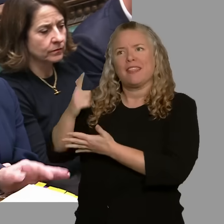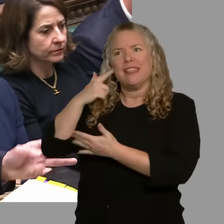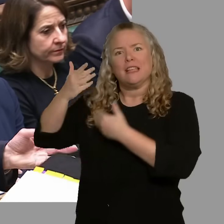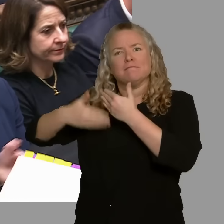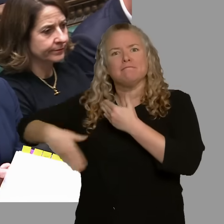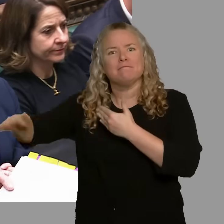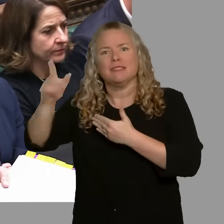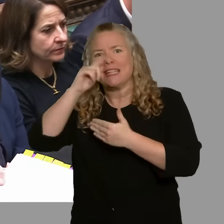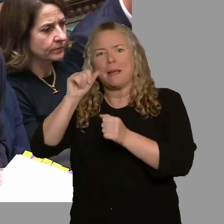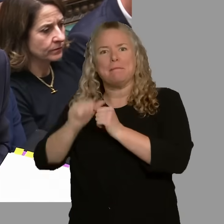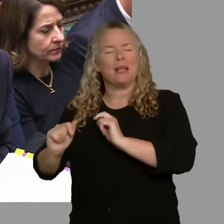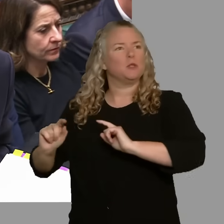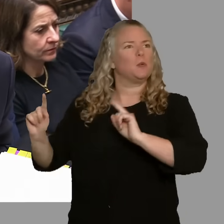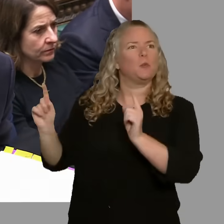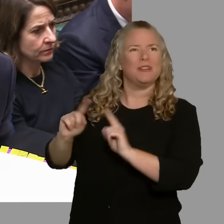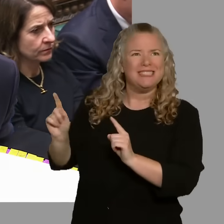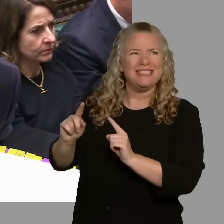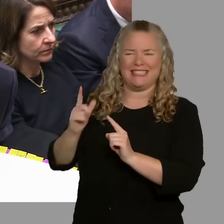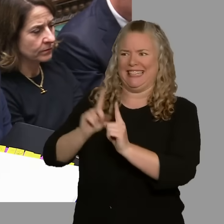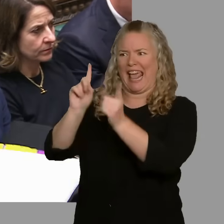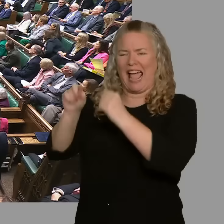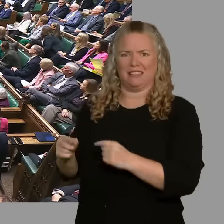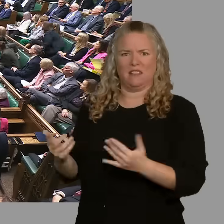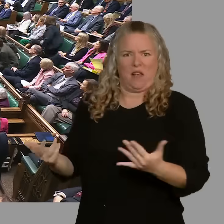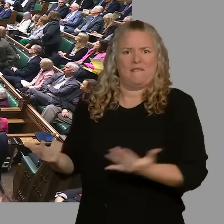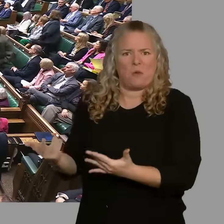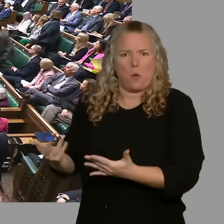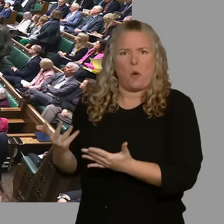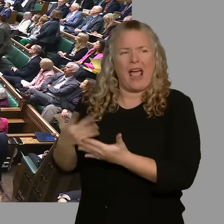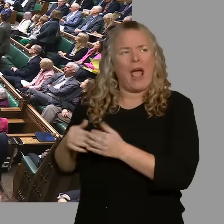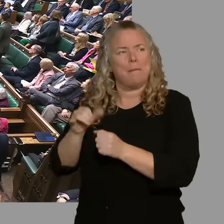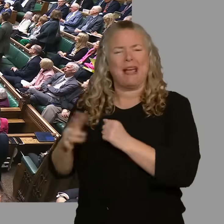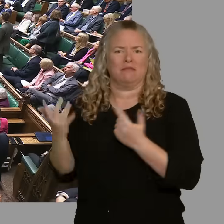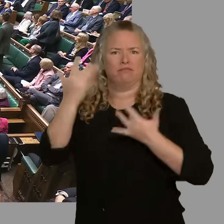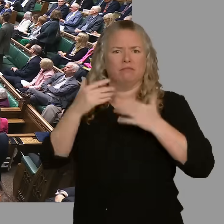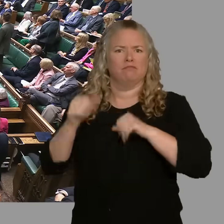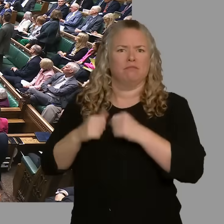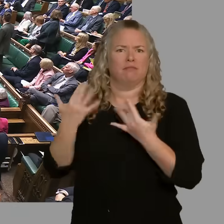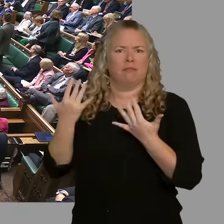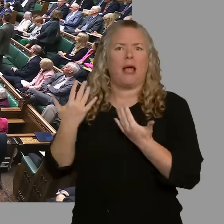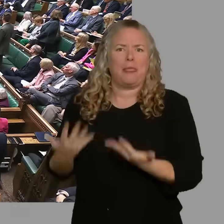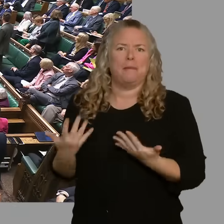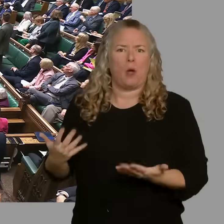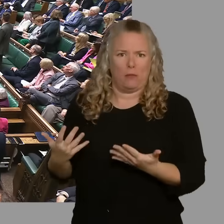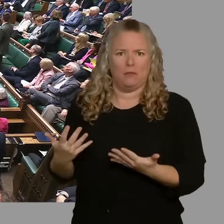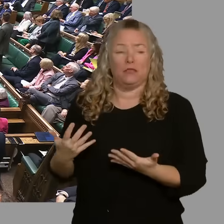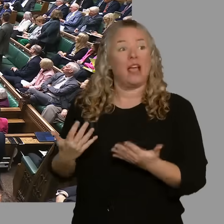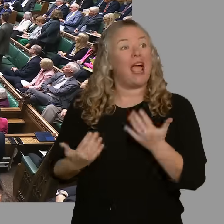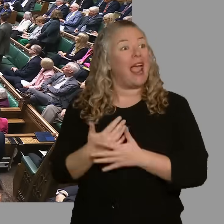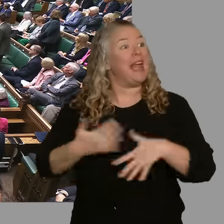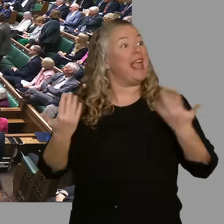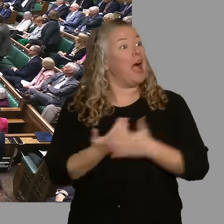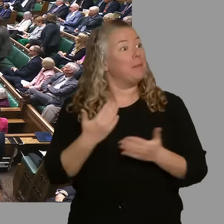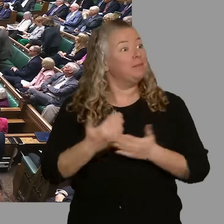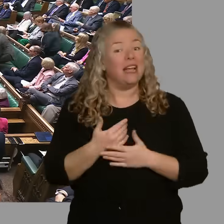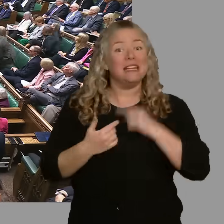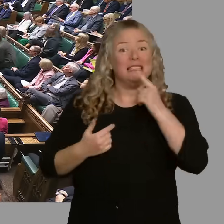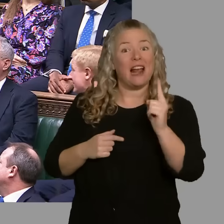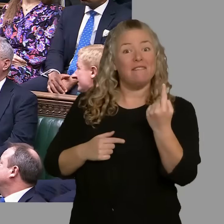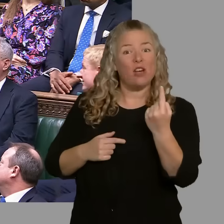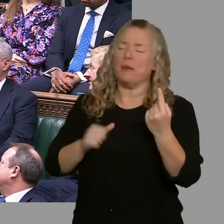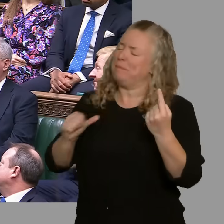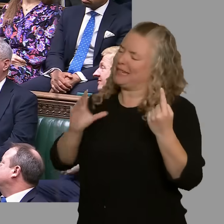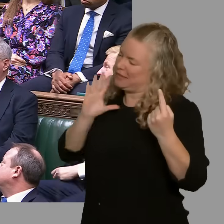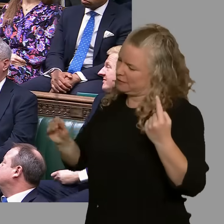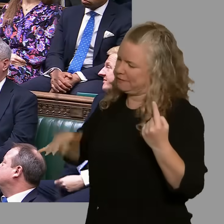that we'll provide that update just as soon as we're able to do so. Becca Smith. Thank you, Mr. Speaker. Later later on this afternoon, I'm going to